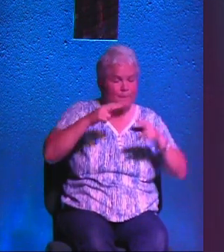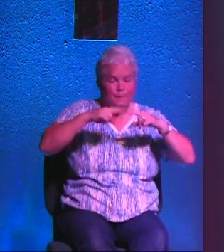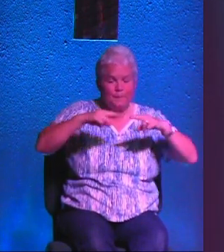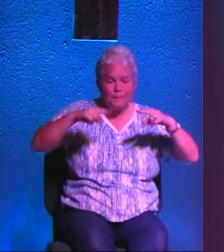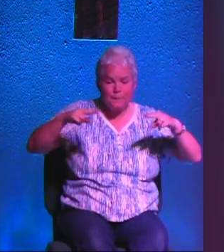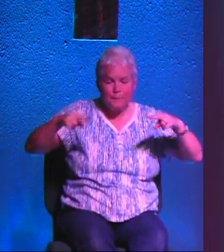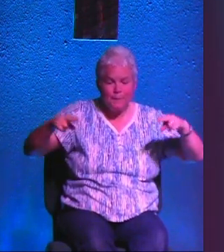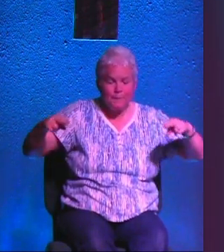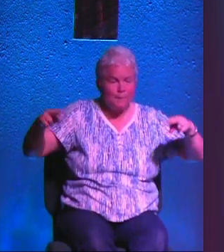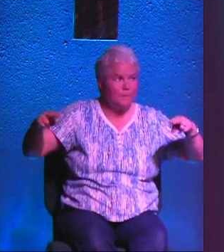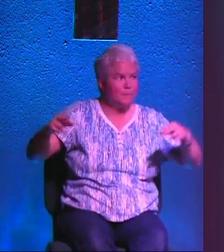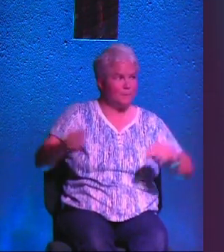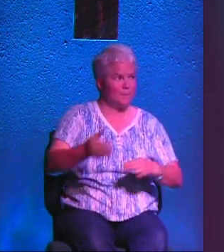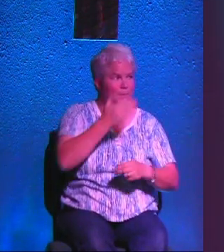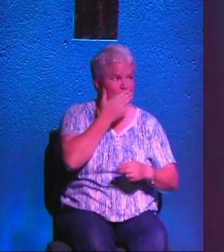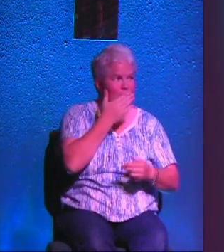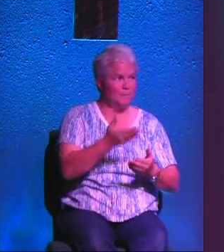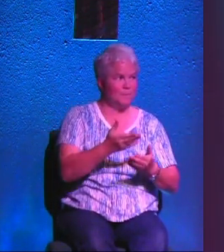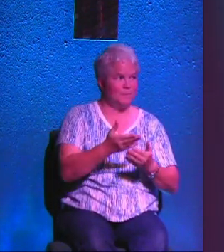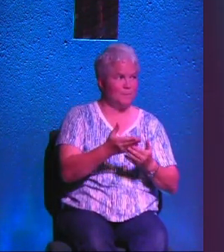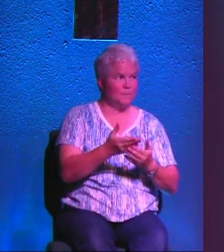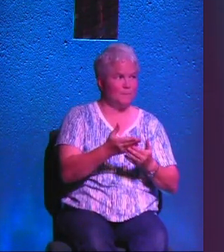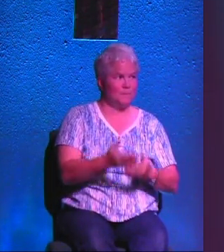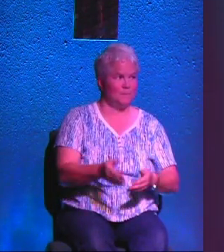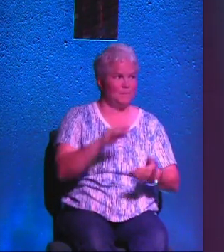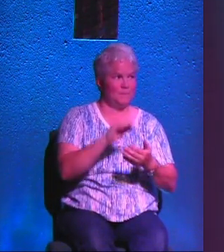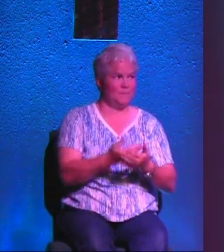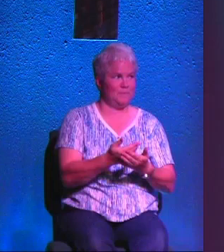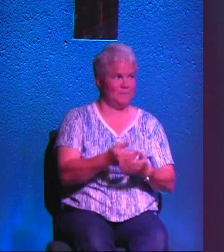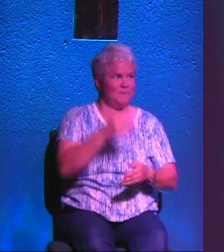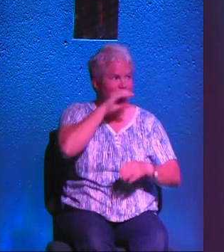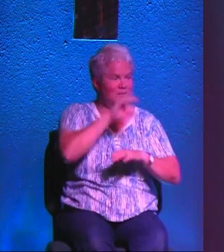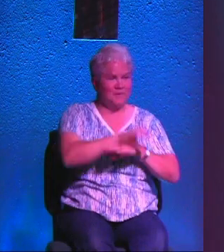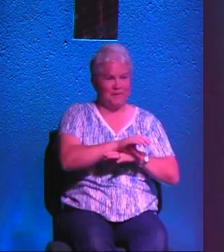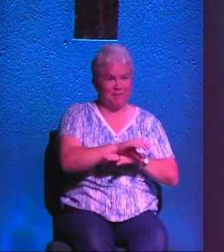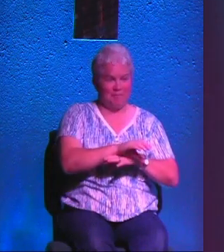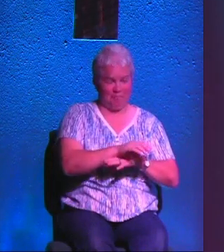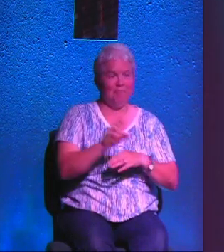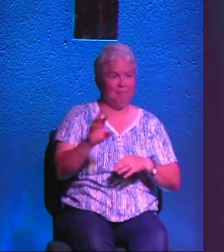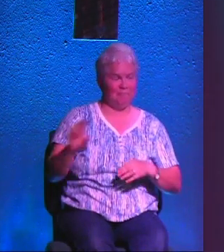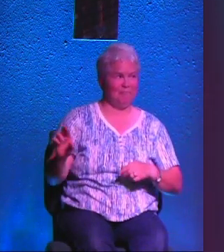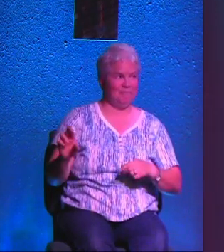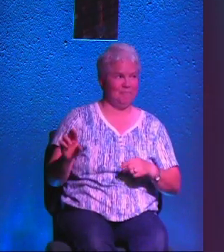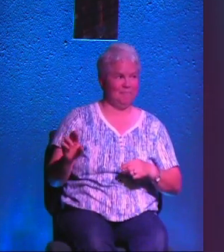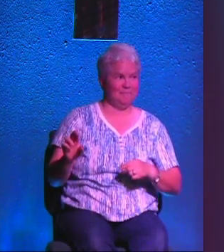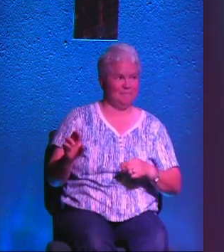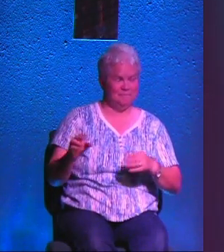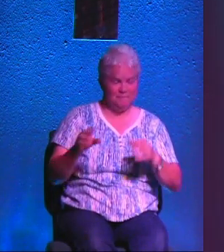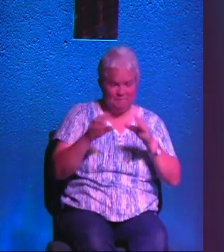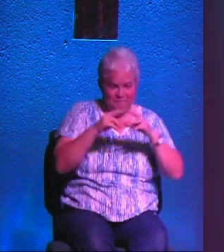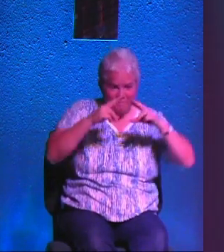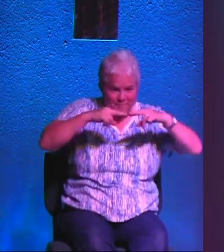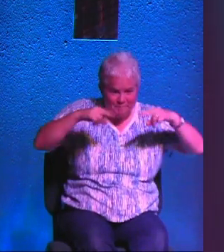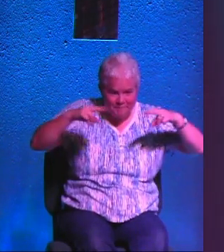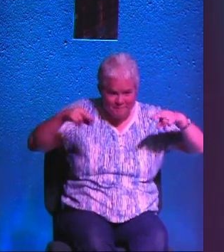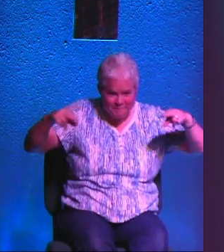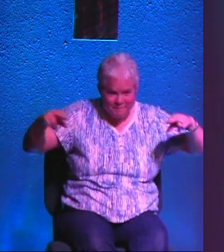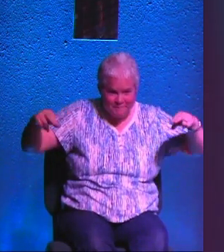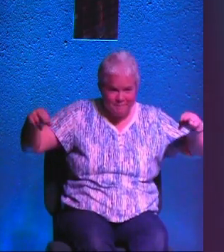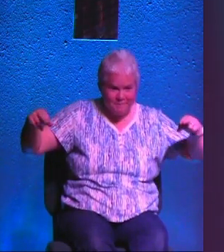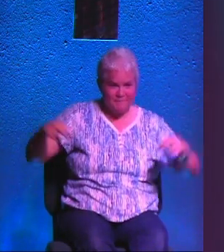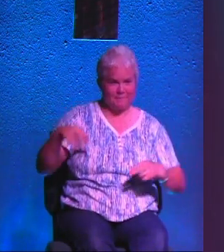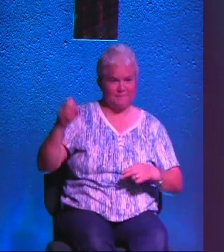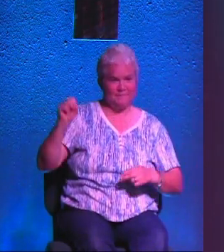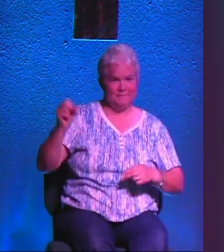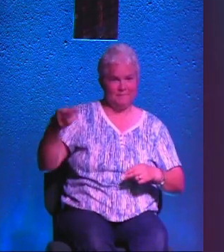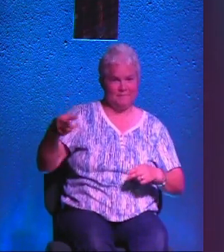bacon. And thank God for the new covenant, right? That we can have that bacon and